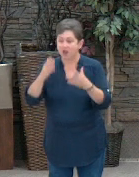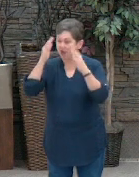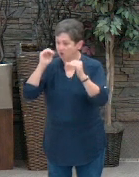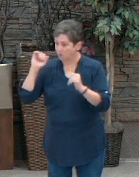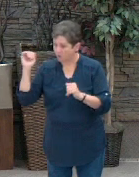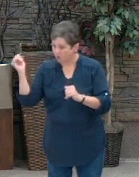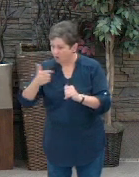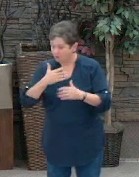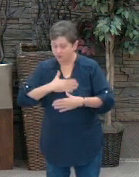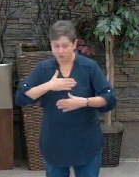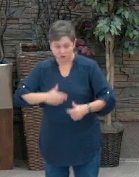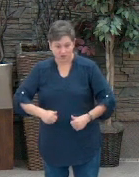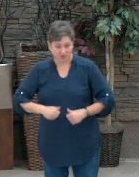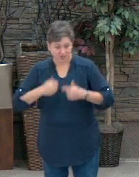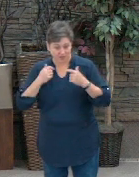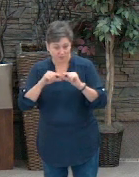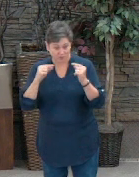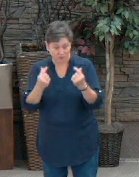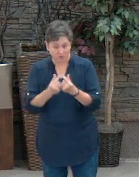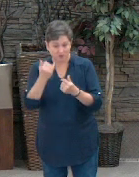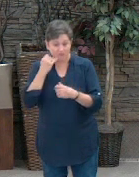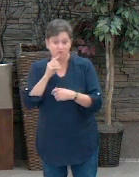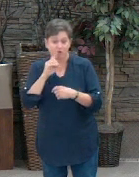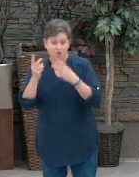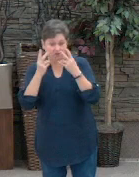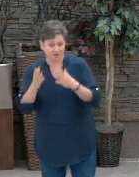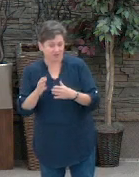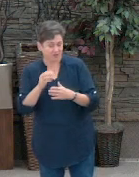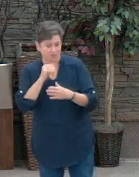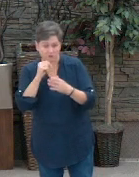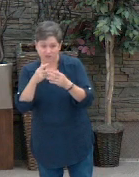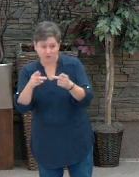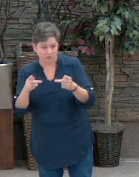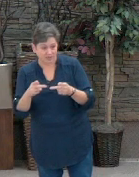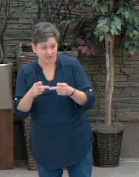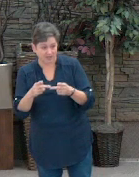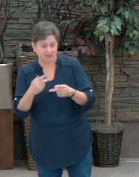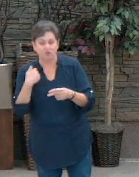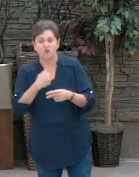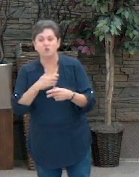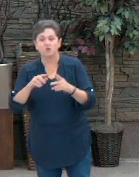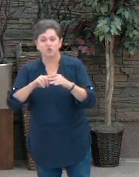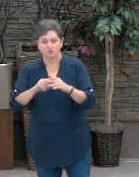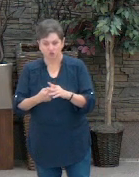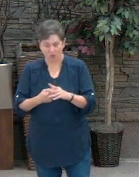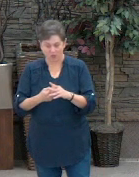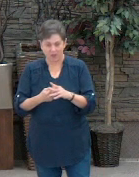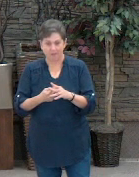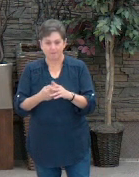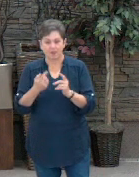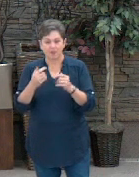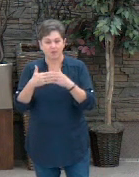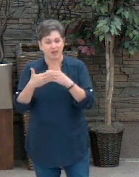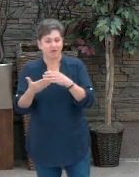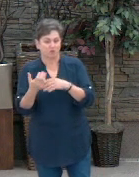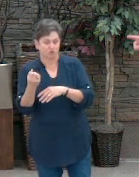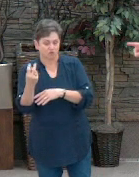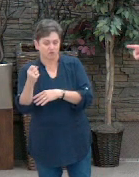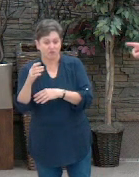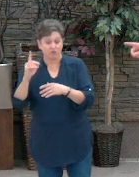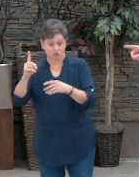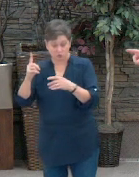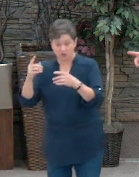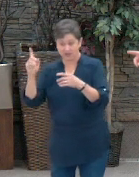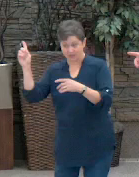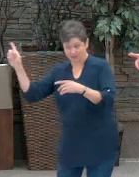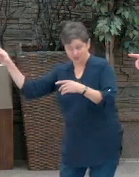will enjoy Life Group. If you are a guest, don't have a place for Life Group, we will start them a little after 12 o'clock. There is